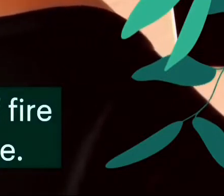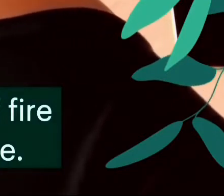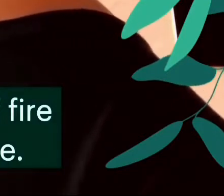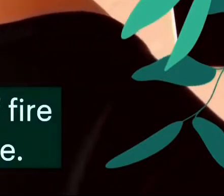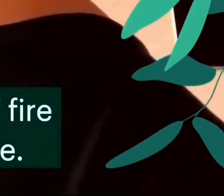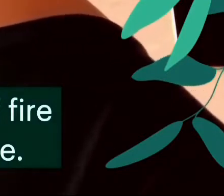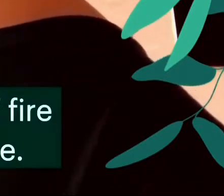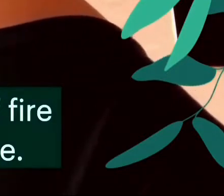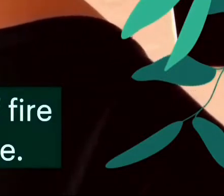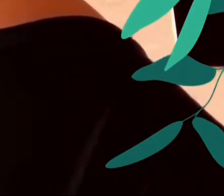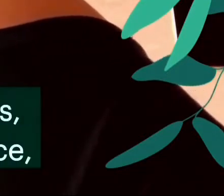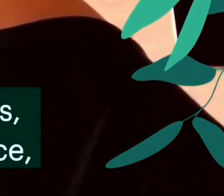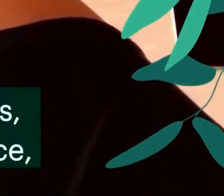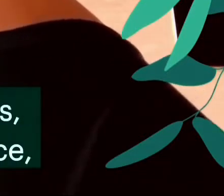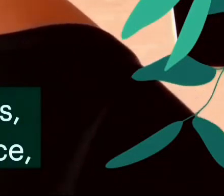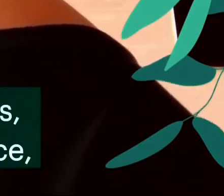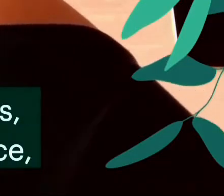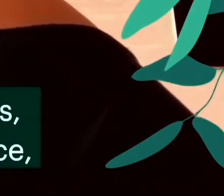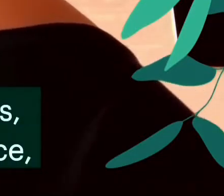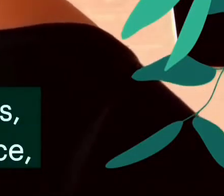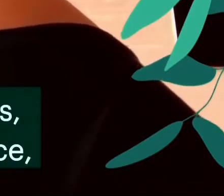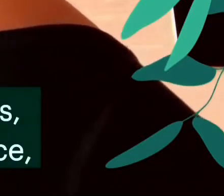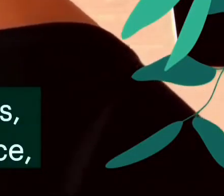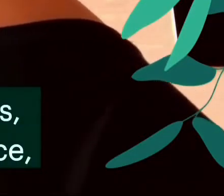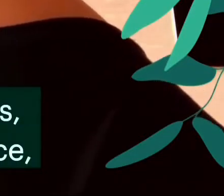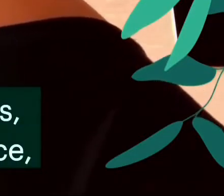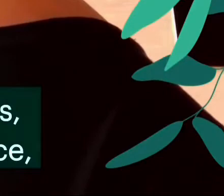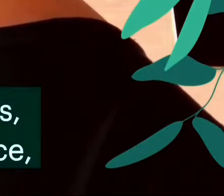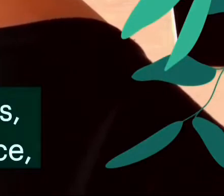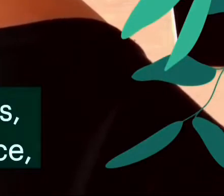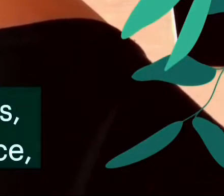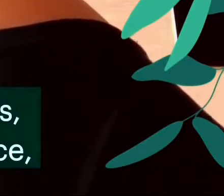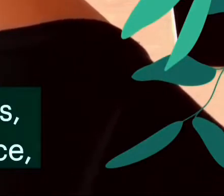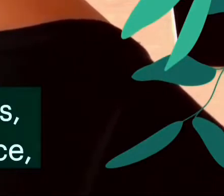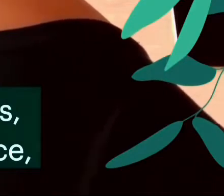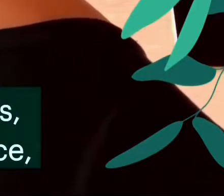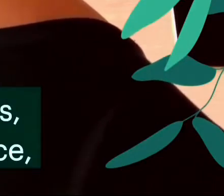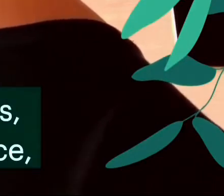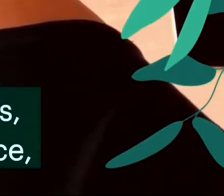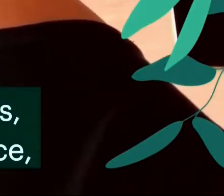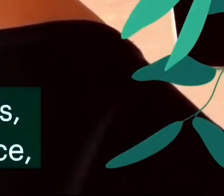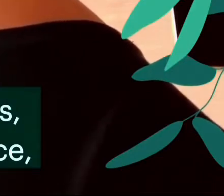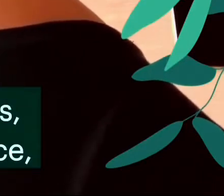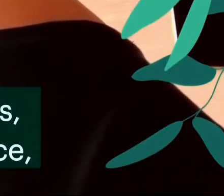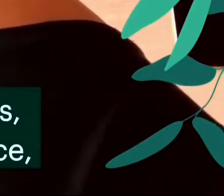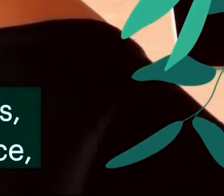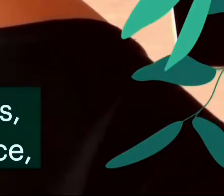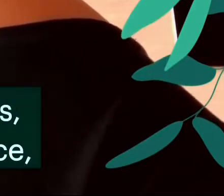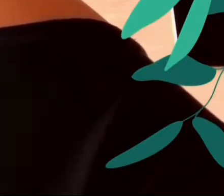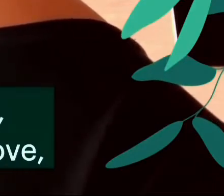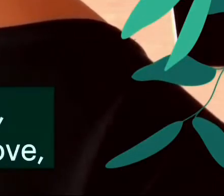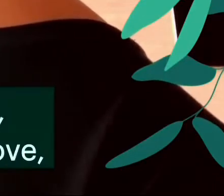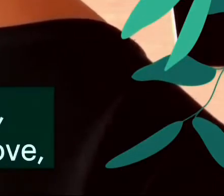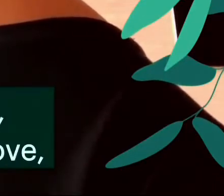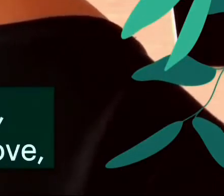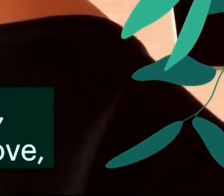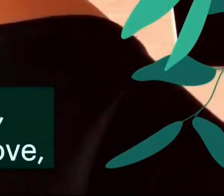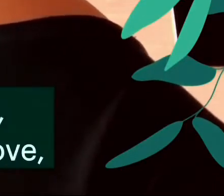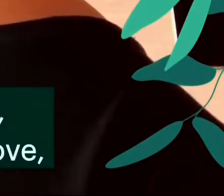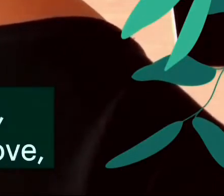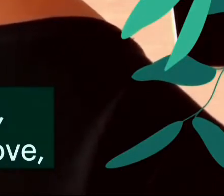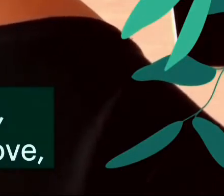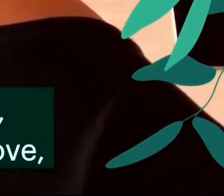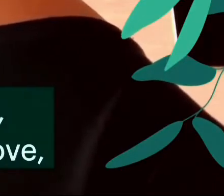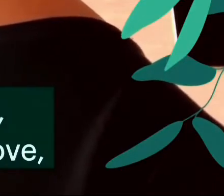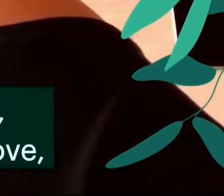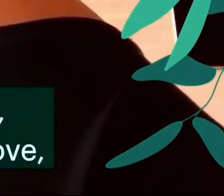change, to the beginning of our species, to the beginning of our sentience, to the first experience